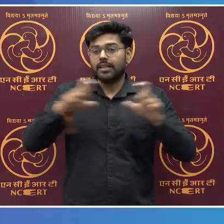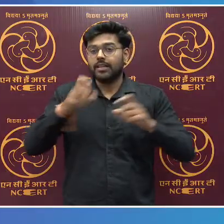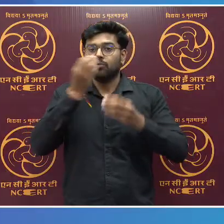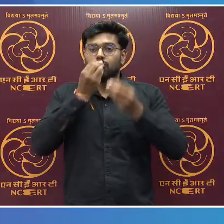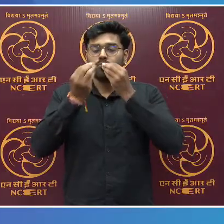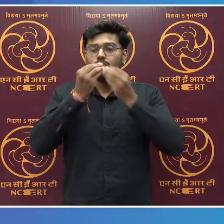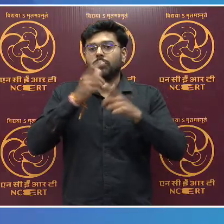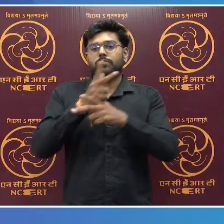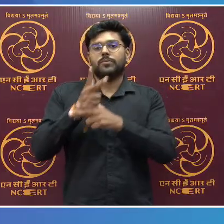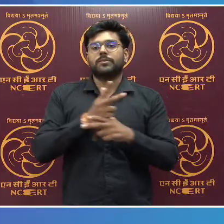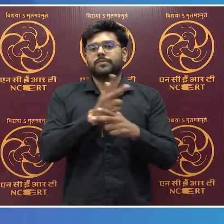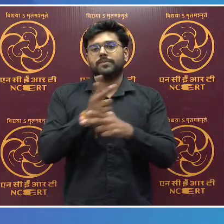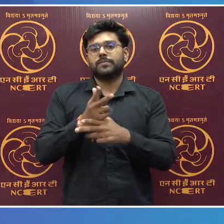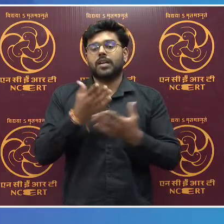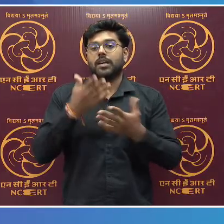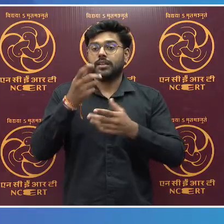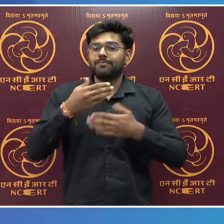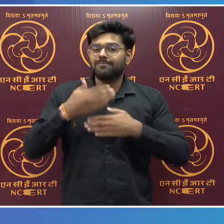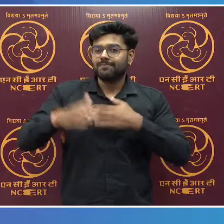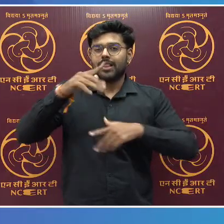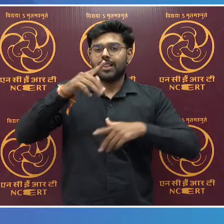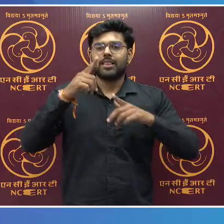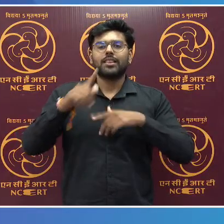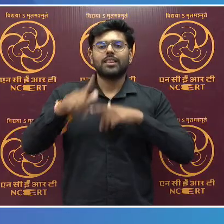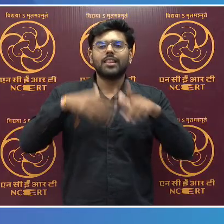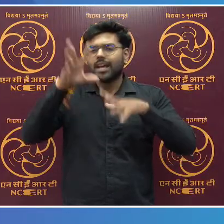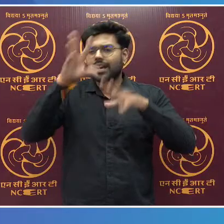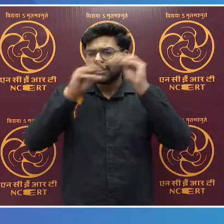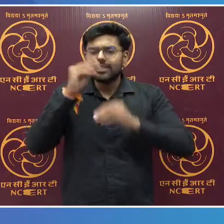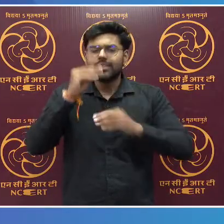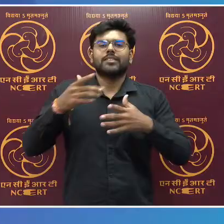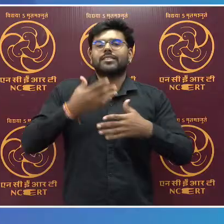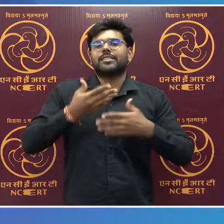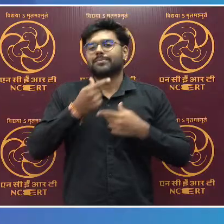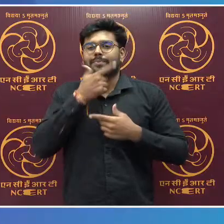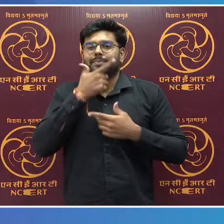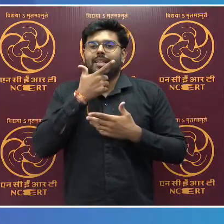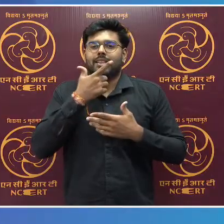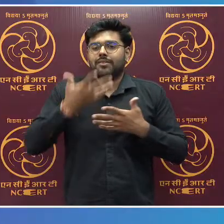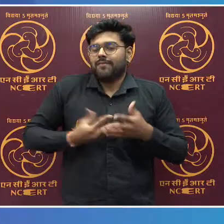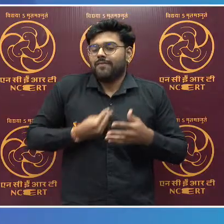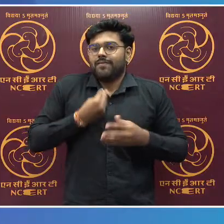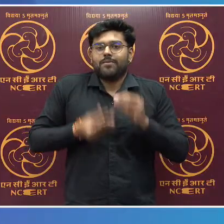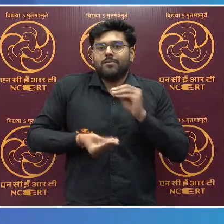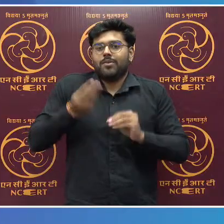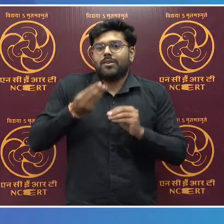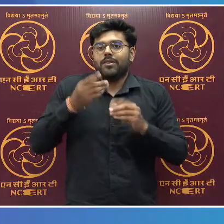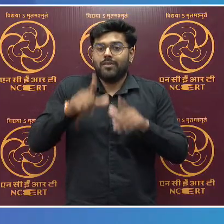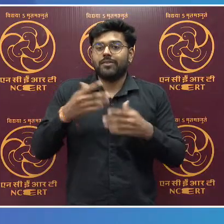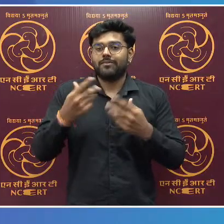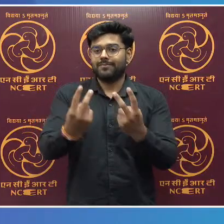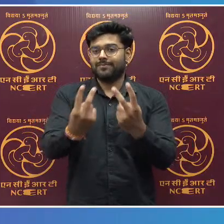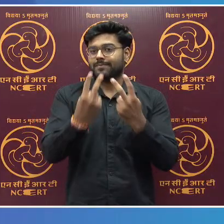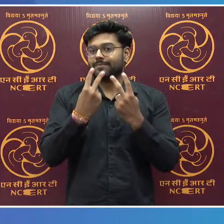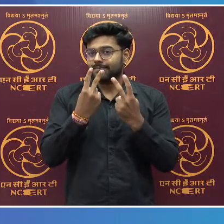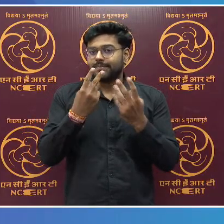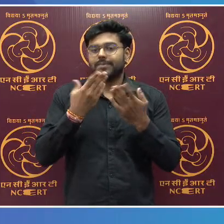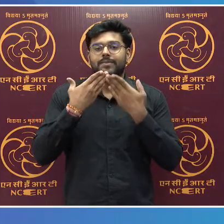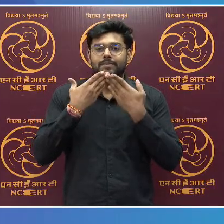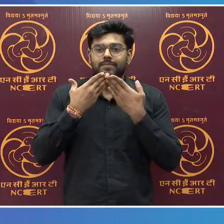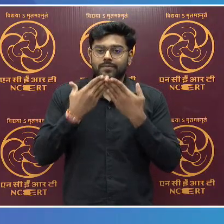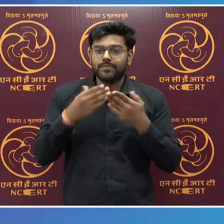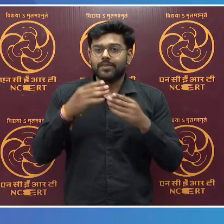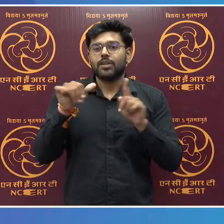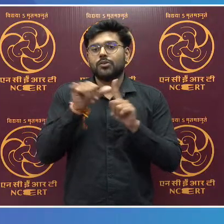stay protected. Keep learning, keep smiling, stay curious and do listen to us. Keep watching our YouTube channel